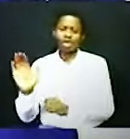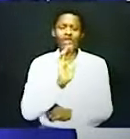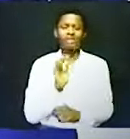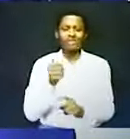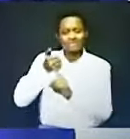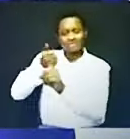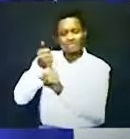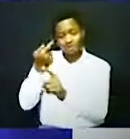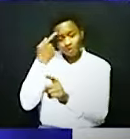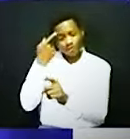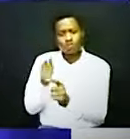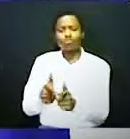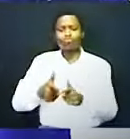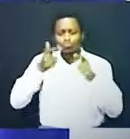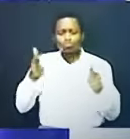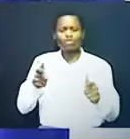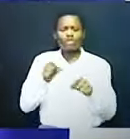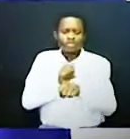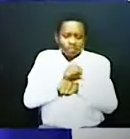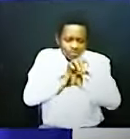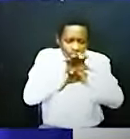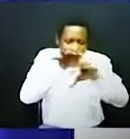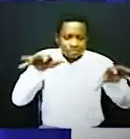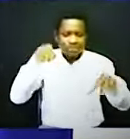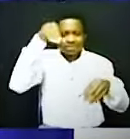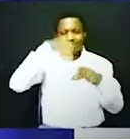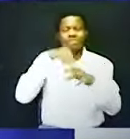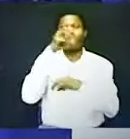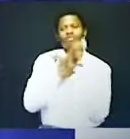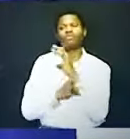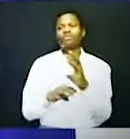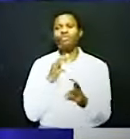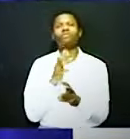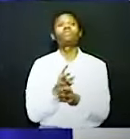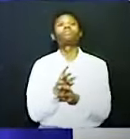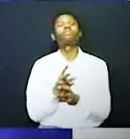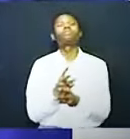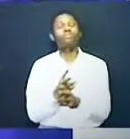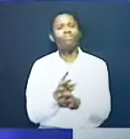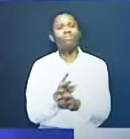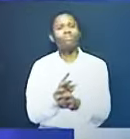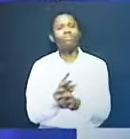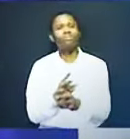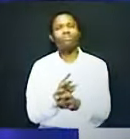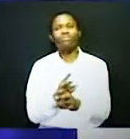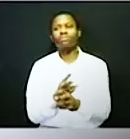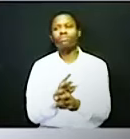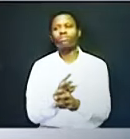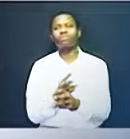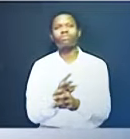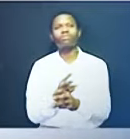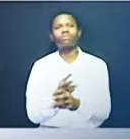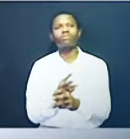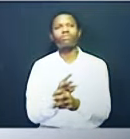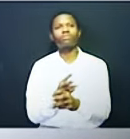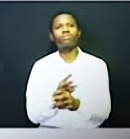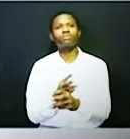our world. So we say Christianity is a